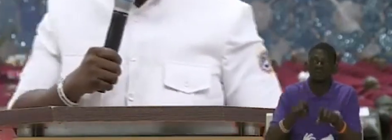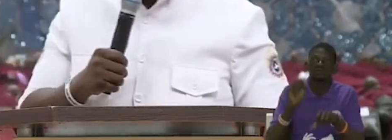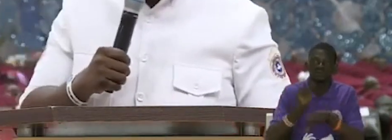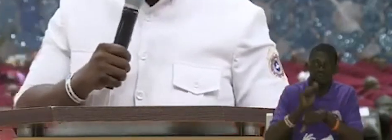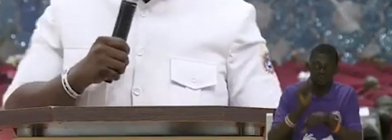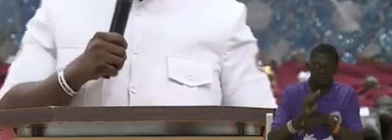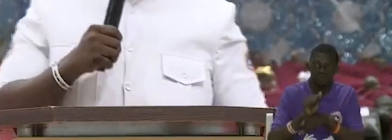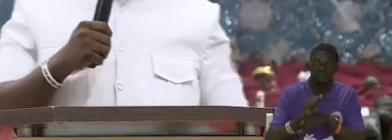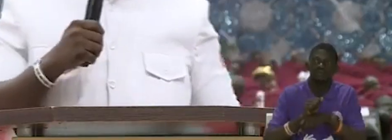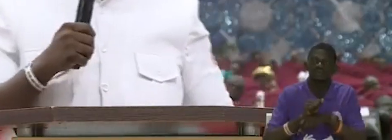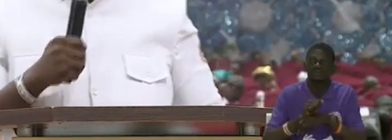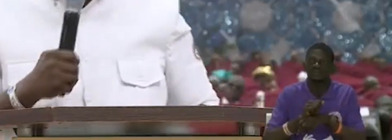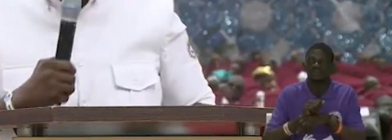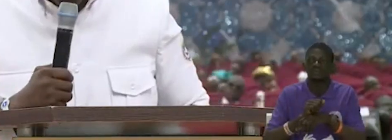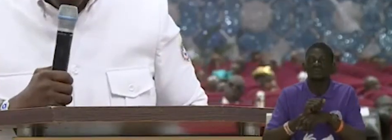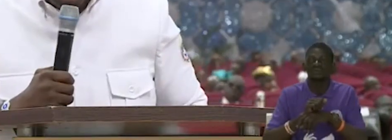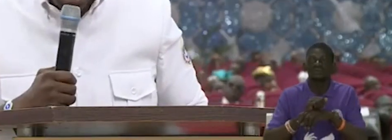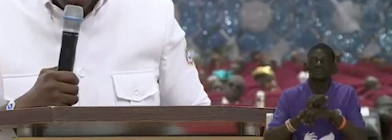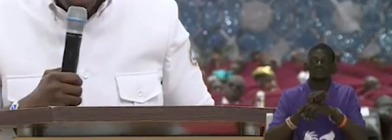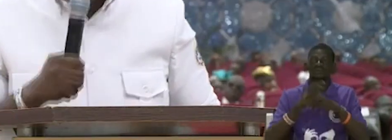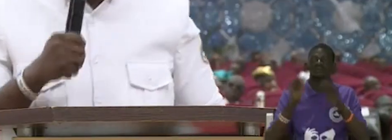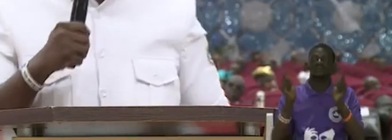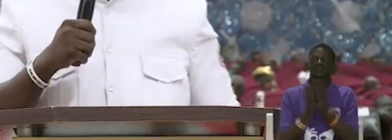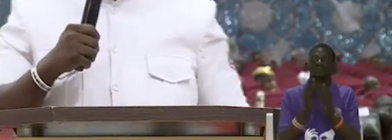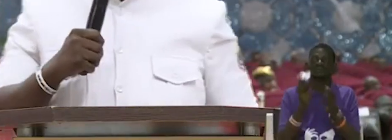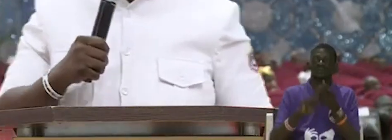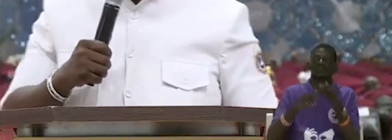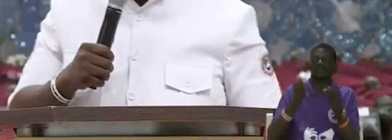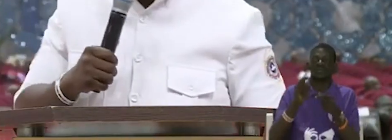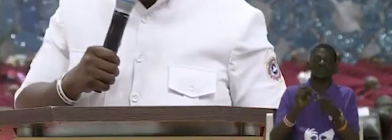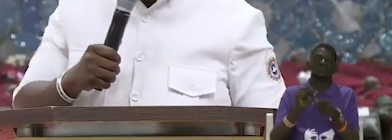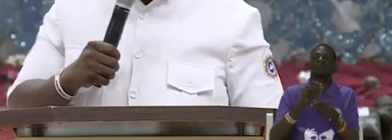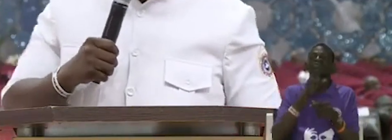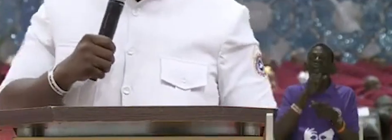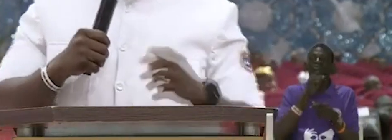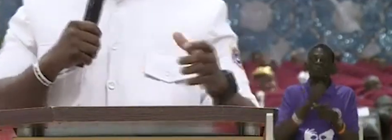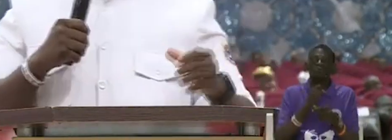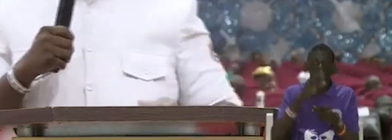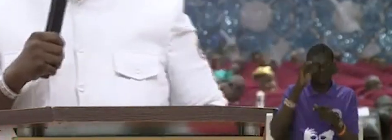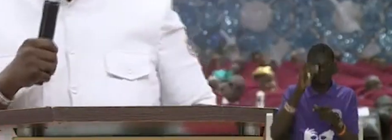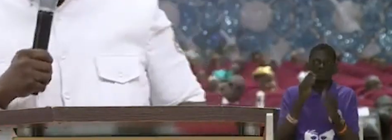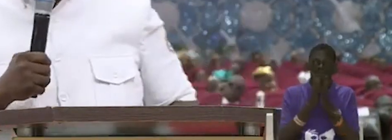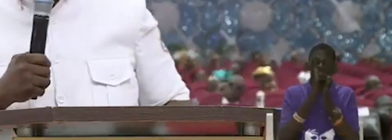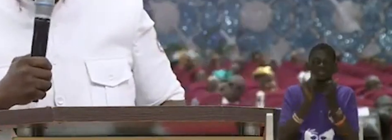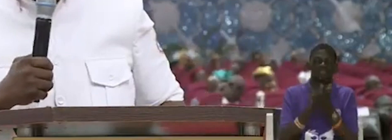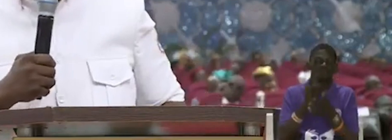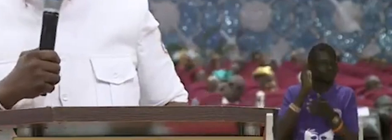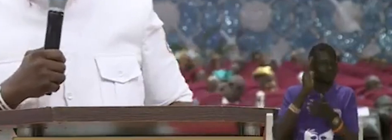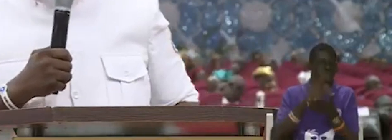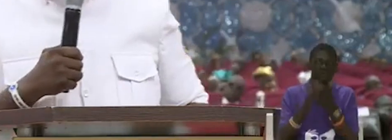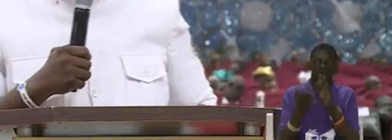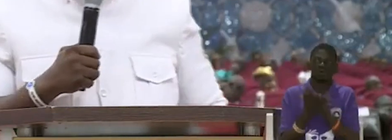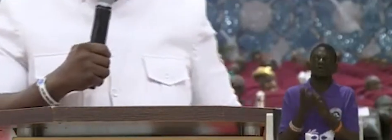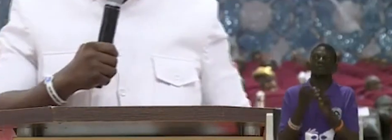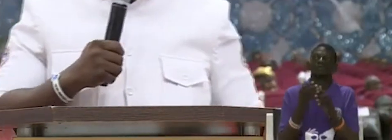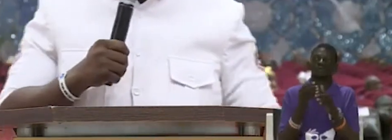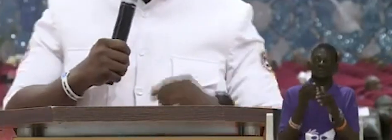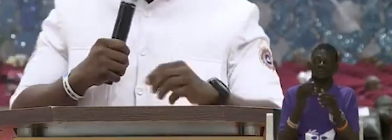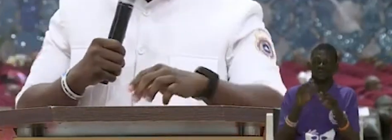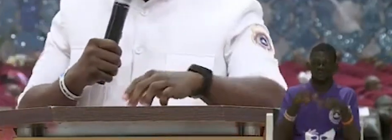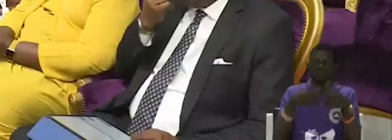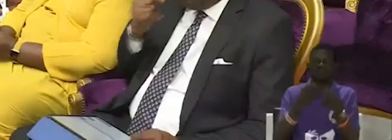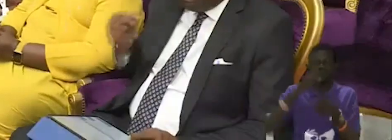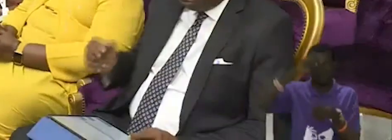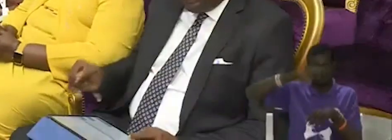walk, he bumped into an old wise man. I pray that you would bump into somebody that would give you wisdom